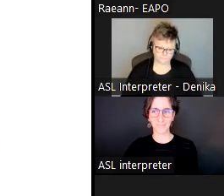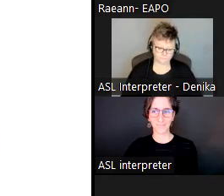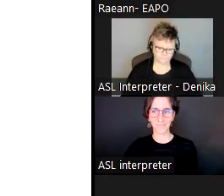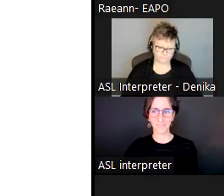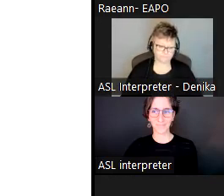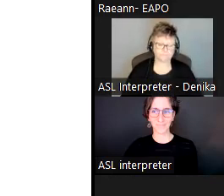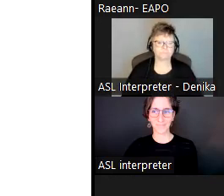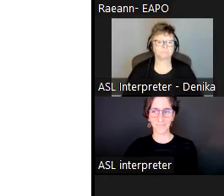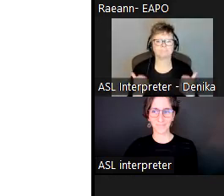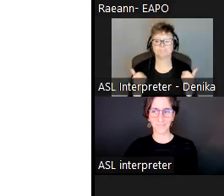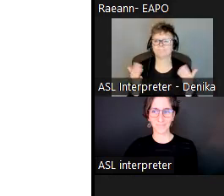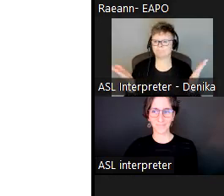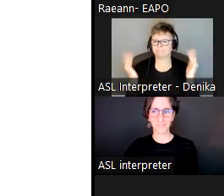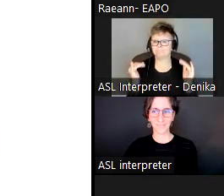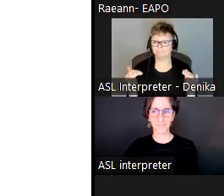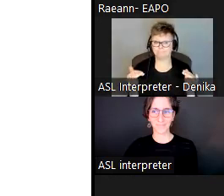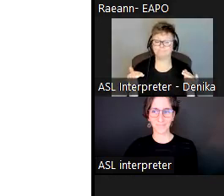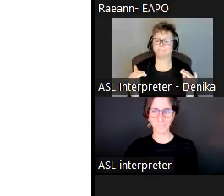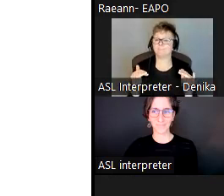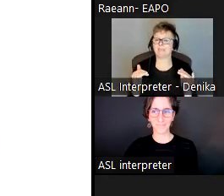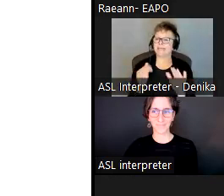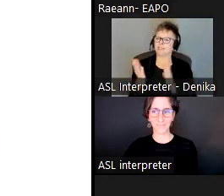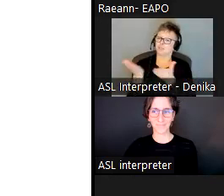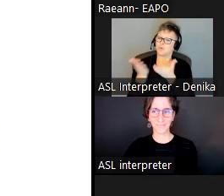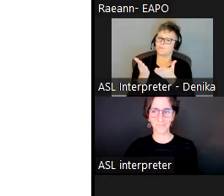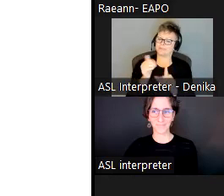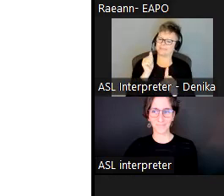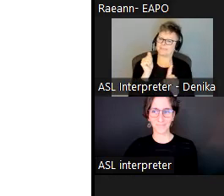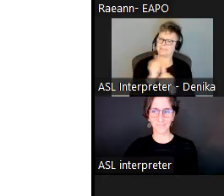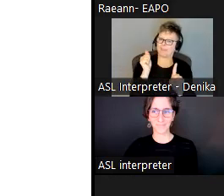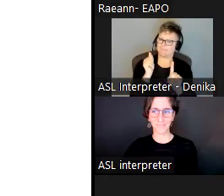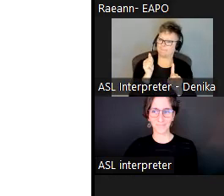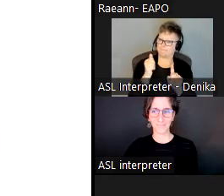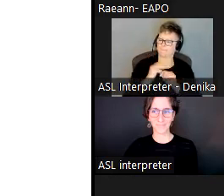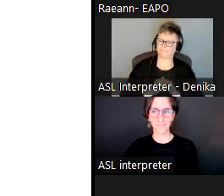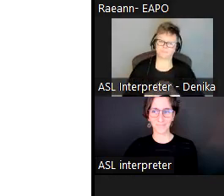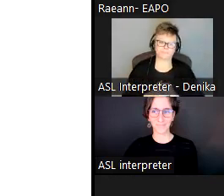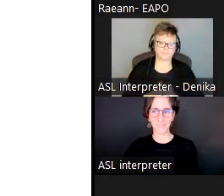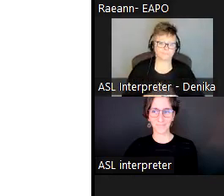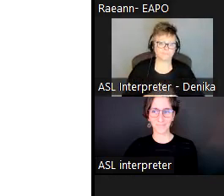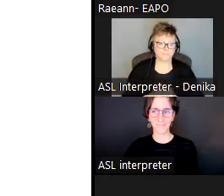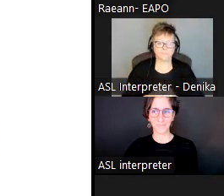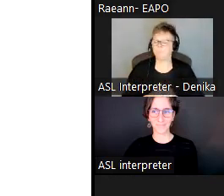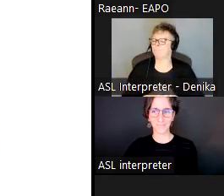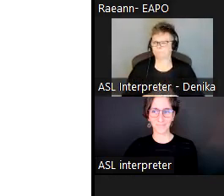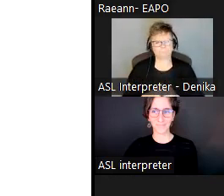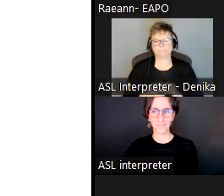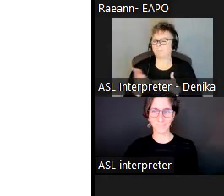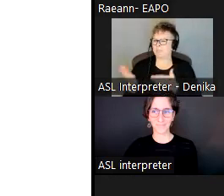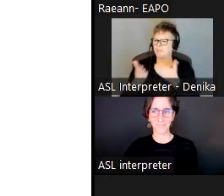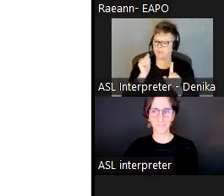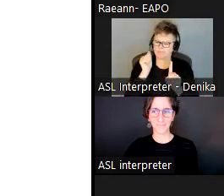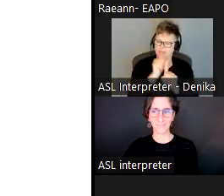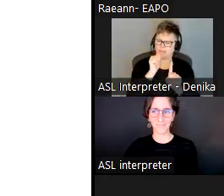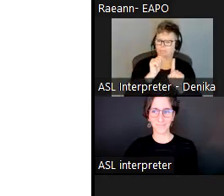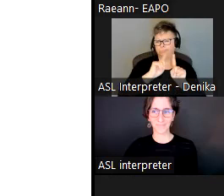Which brings me to a service scam. So there's a wide variety of services that may fall